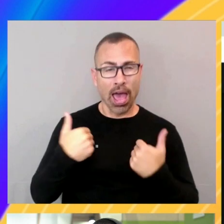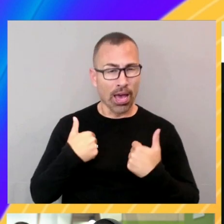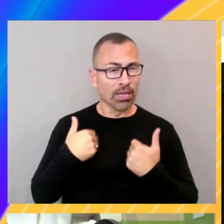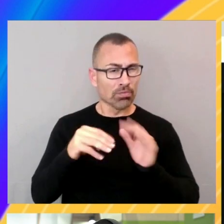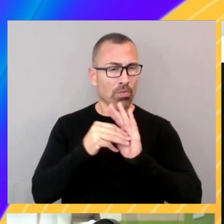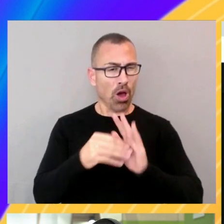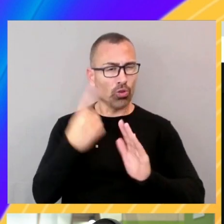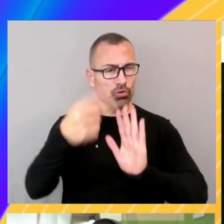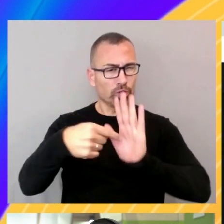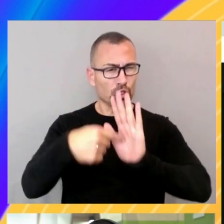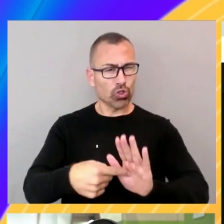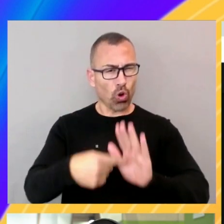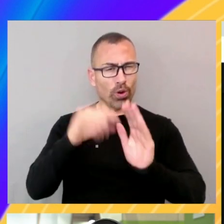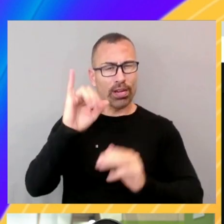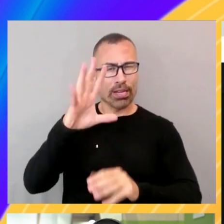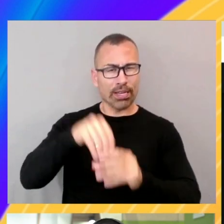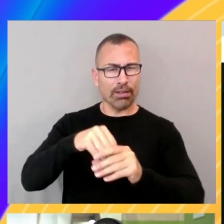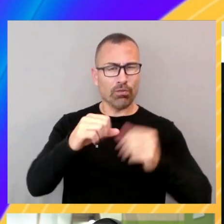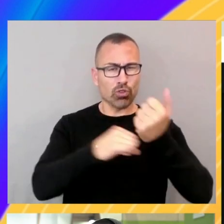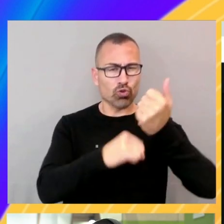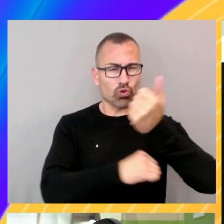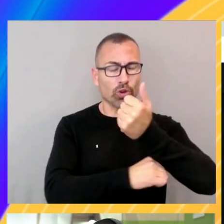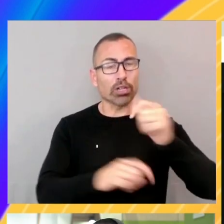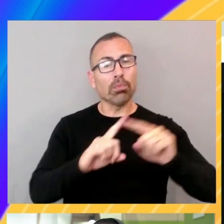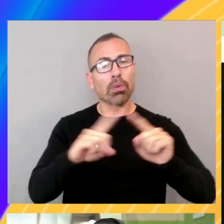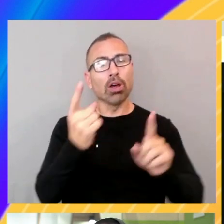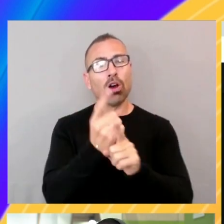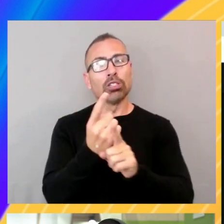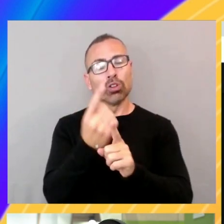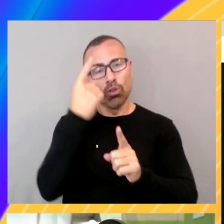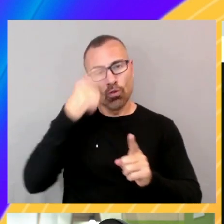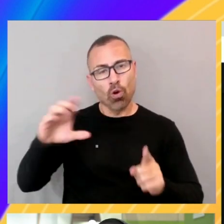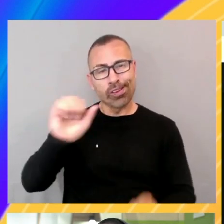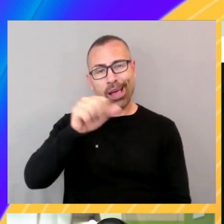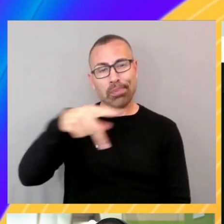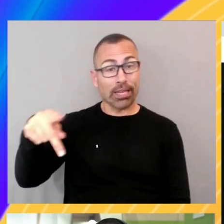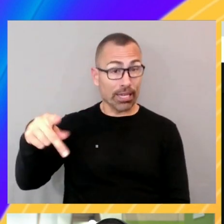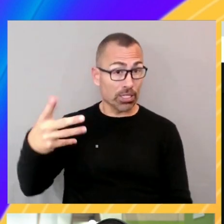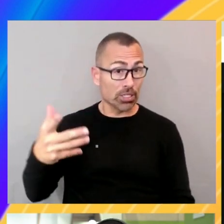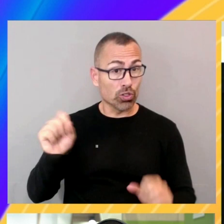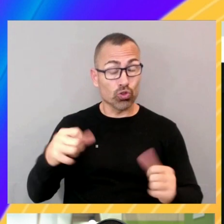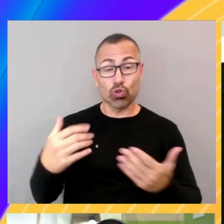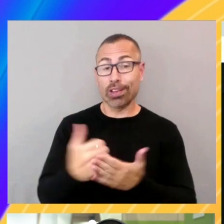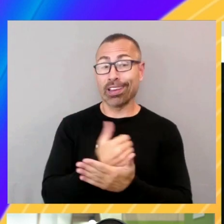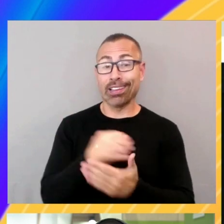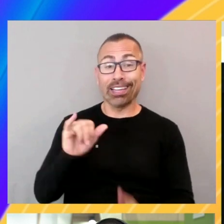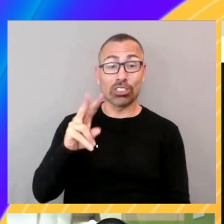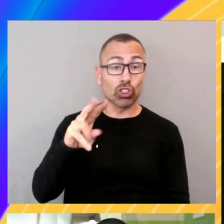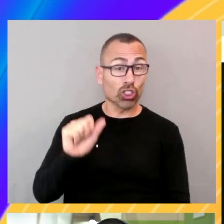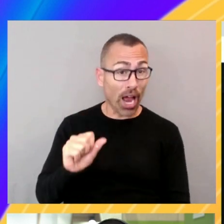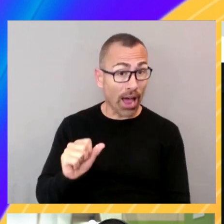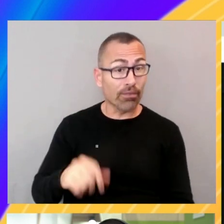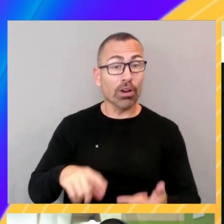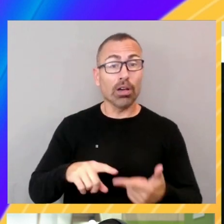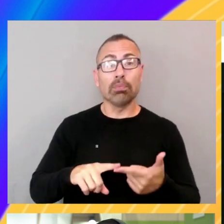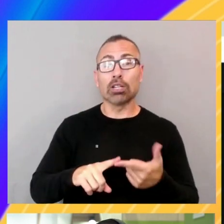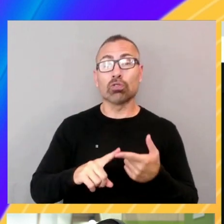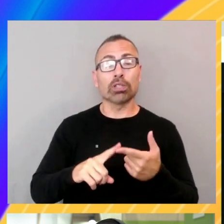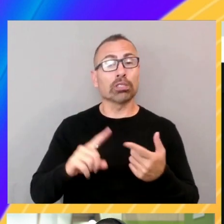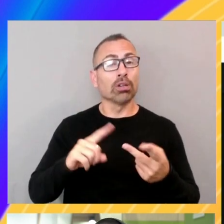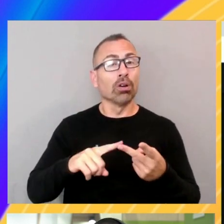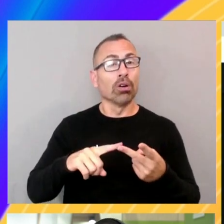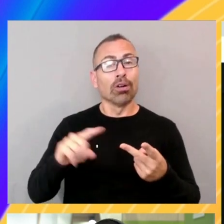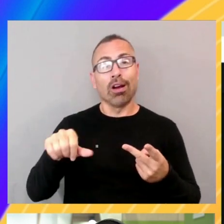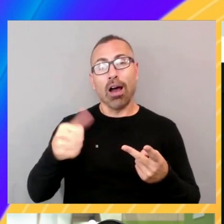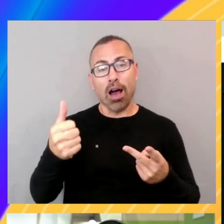popular applications, like you can collect Java metrics or Nginx metrics, and you can have those optionally